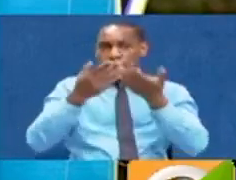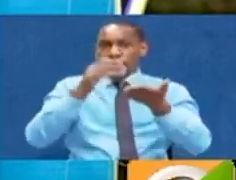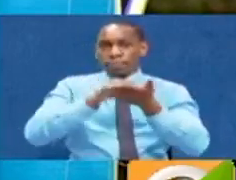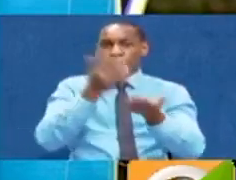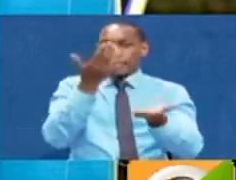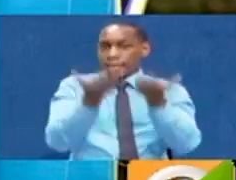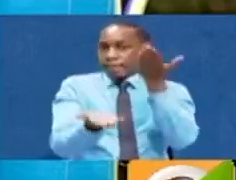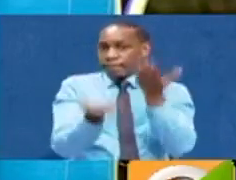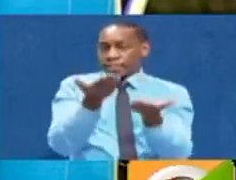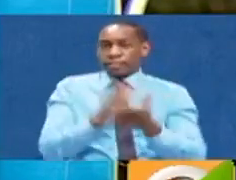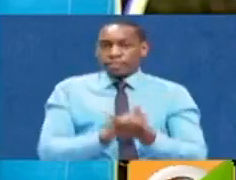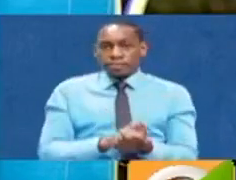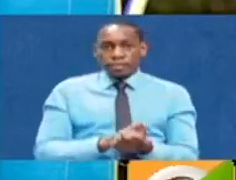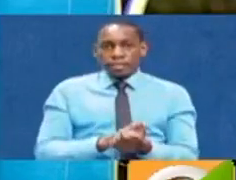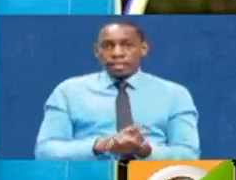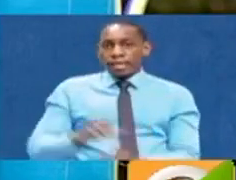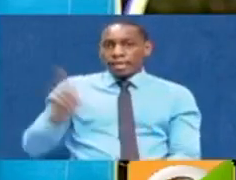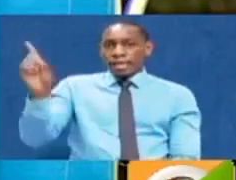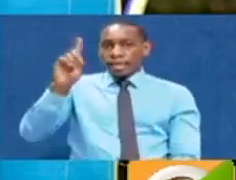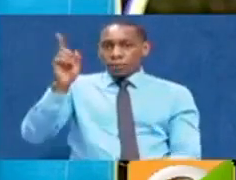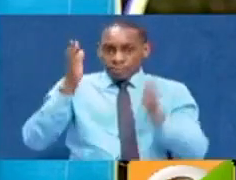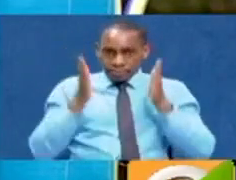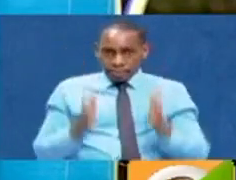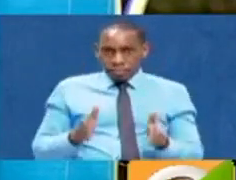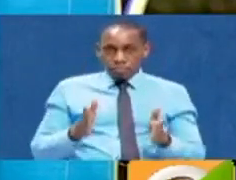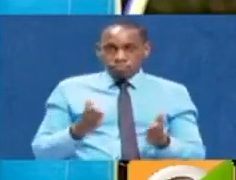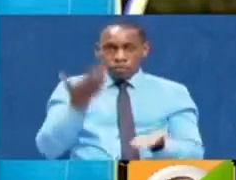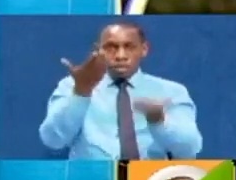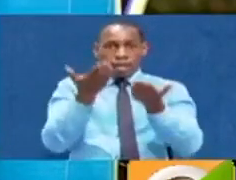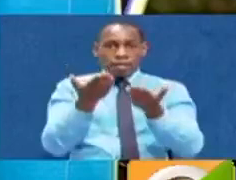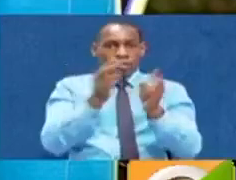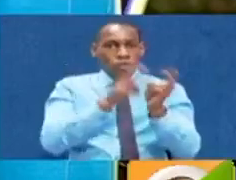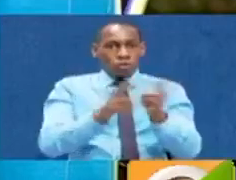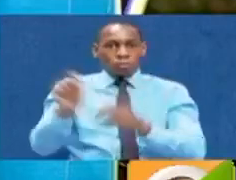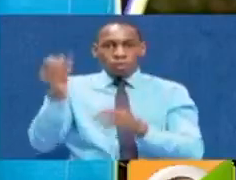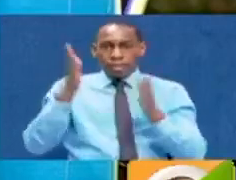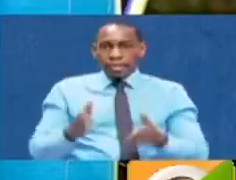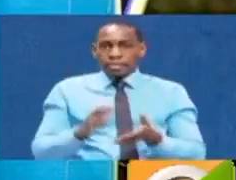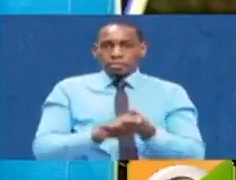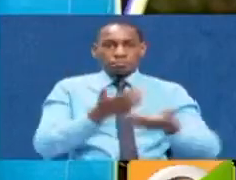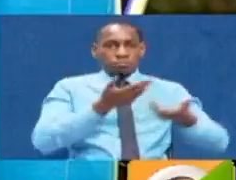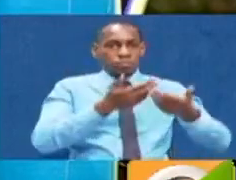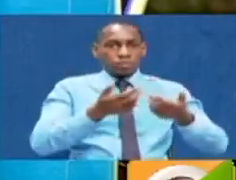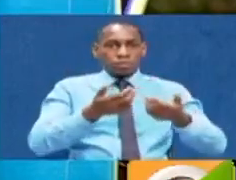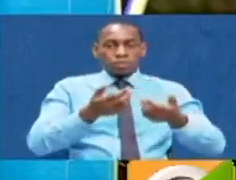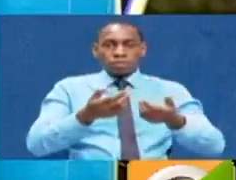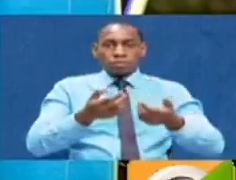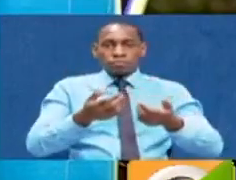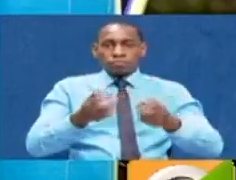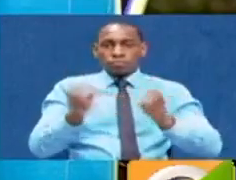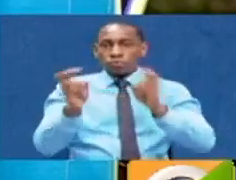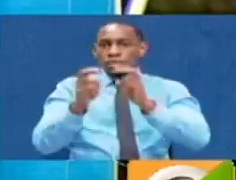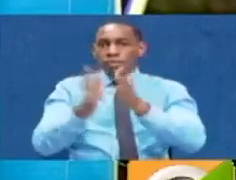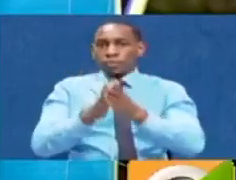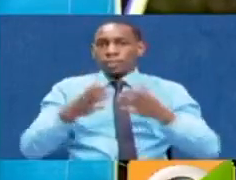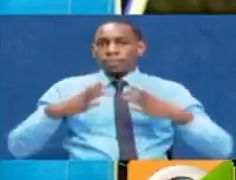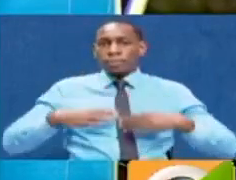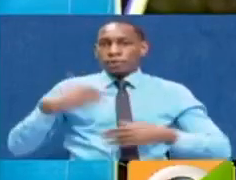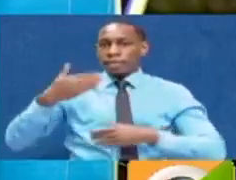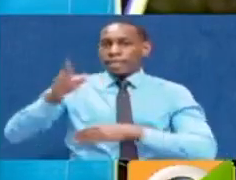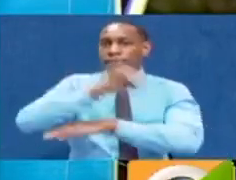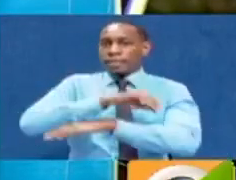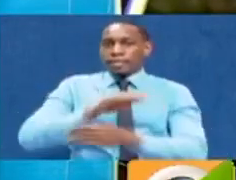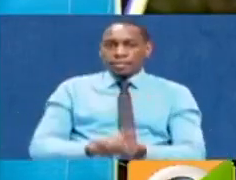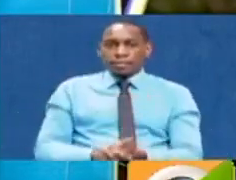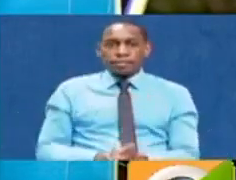that on average, a Nairobian or an average Kenyan comes into contact with people on a daily basis. So the